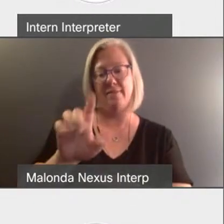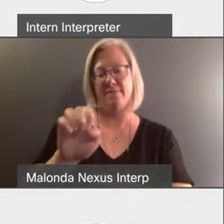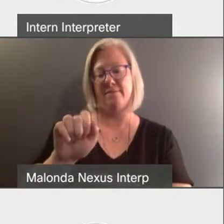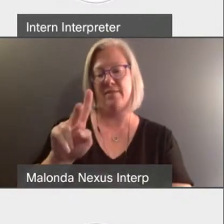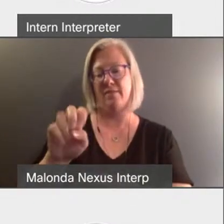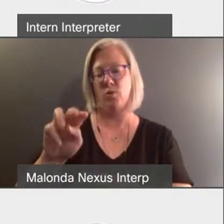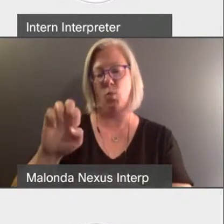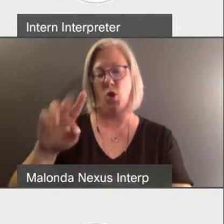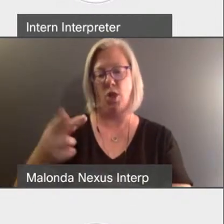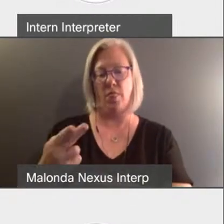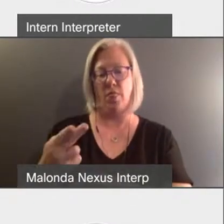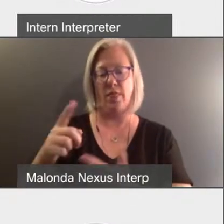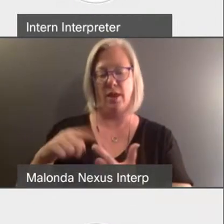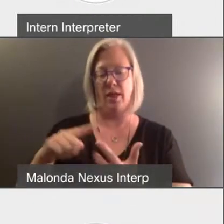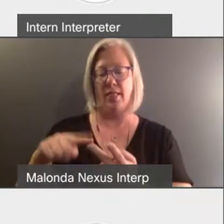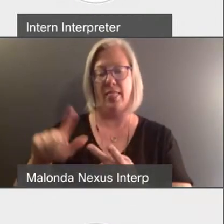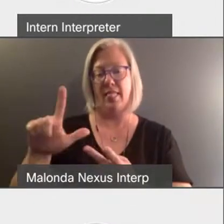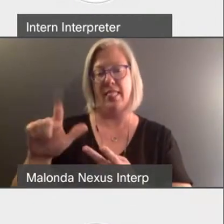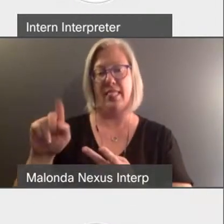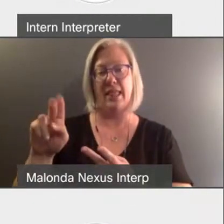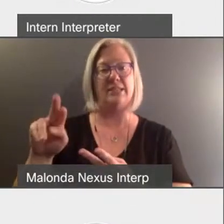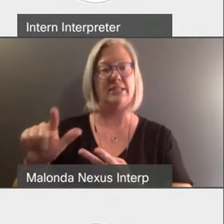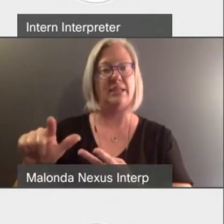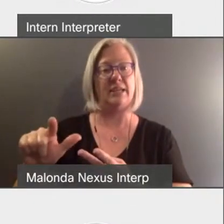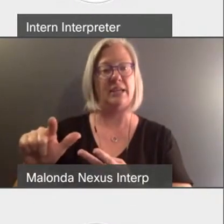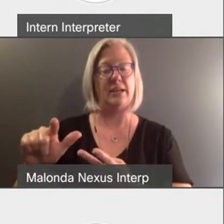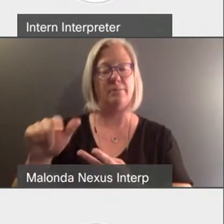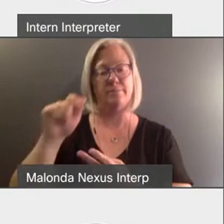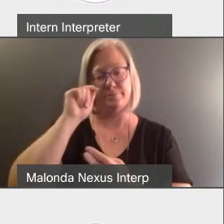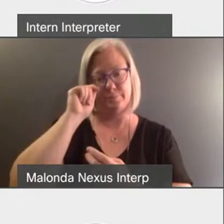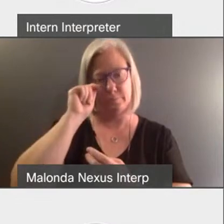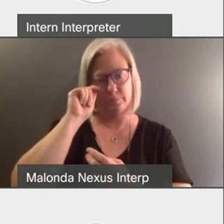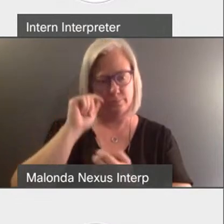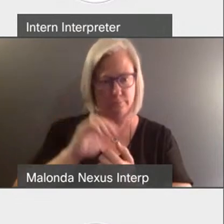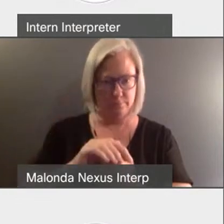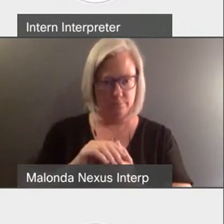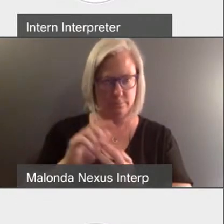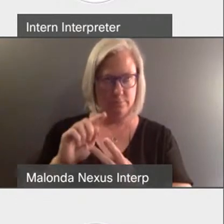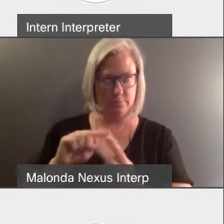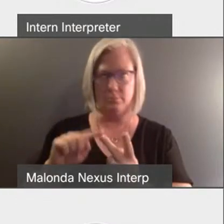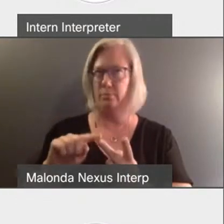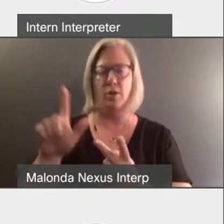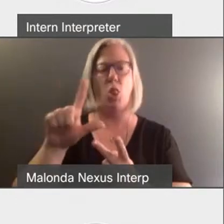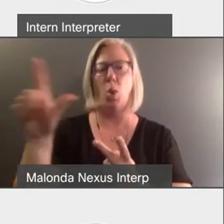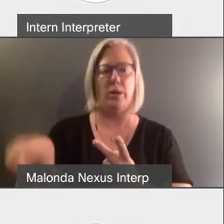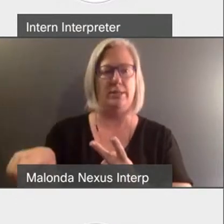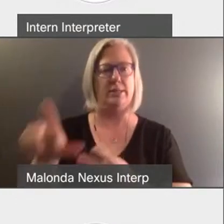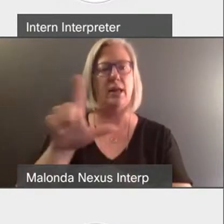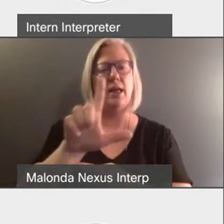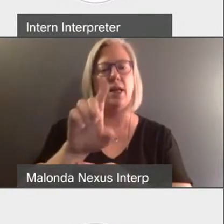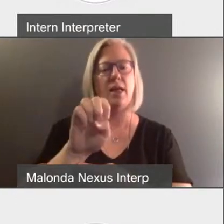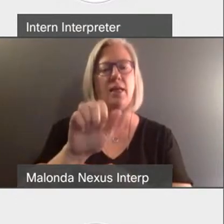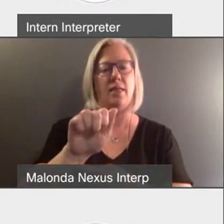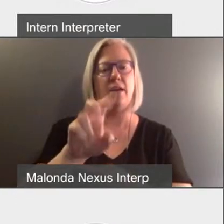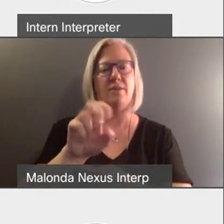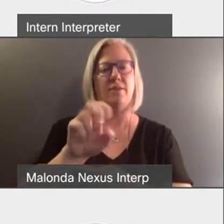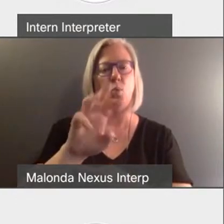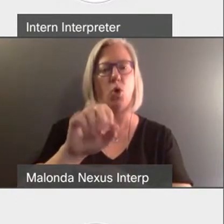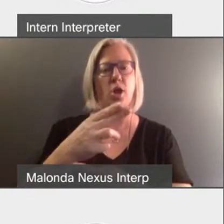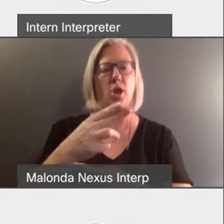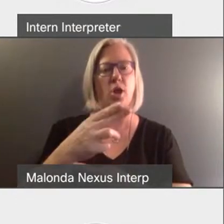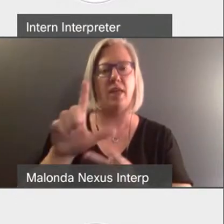and Lansing. However, one thing I didn't make, Leavenworth and Lawrence, thank you. Lansing's where I'm staying